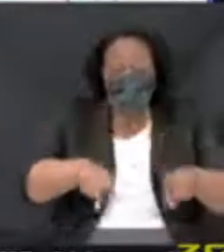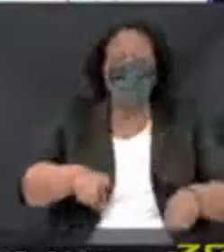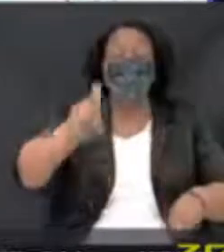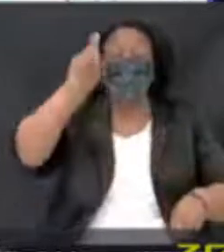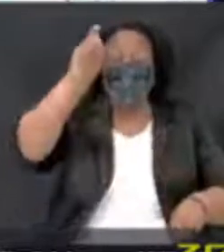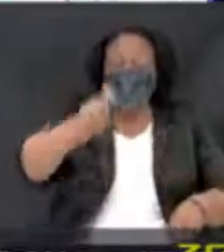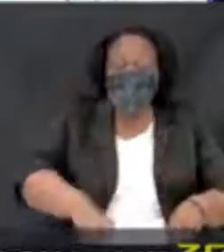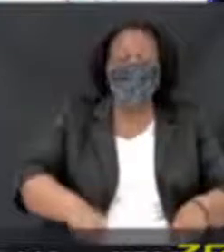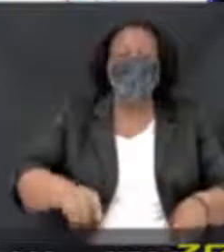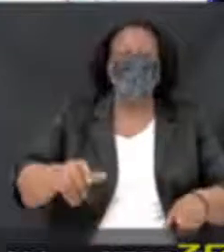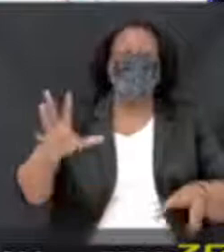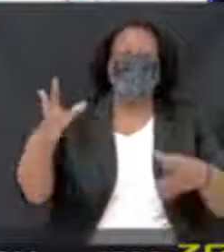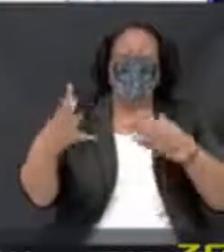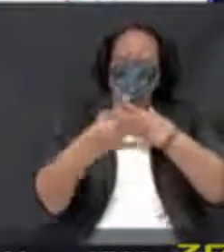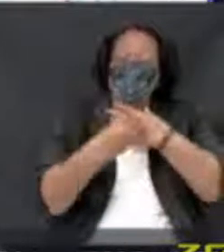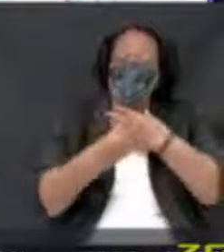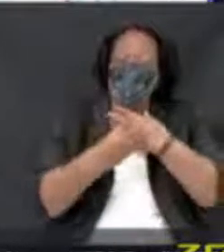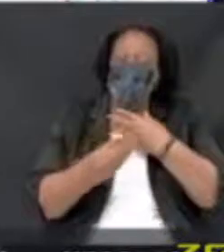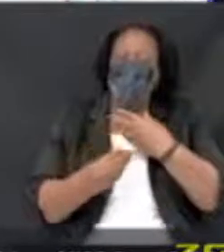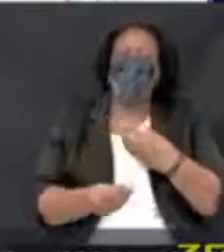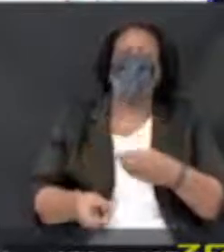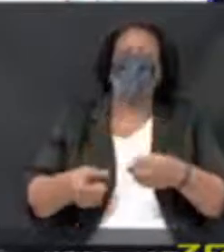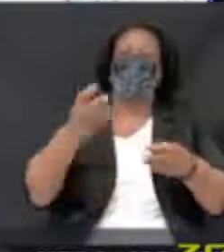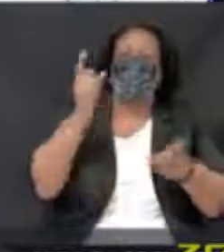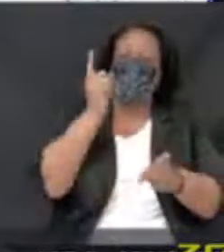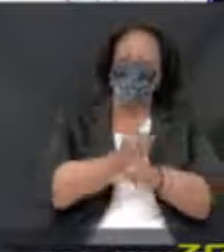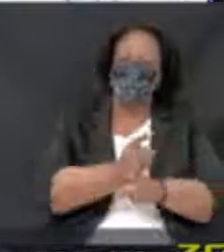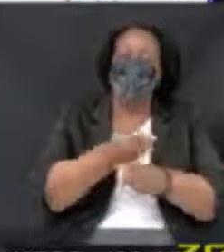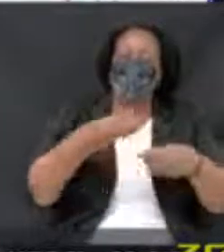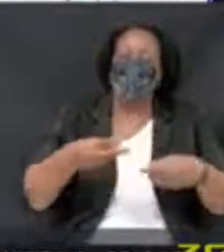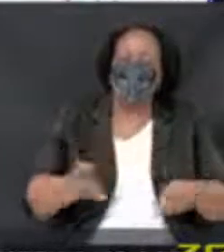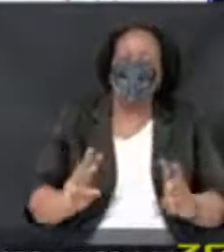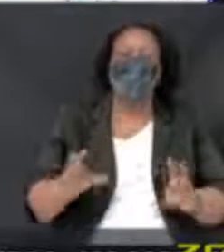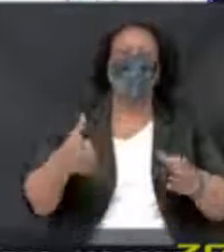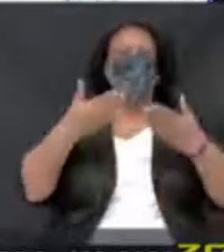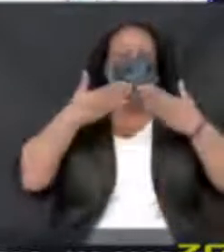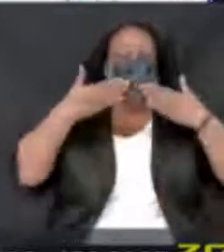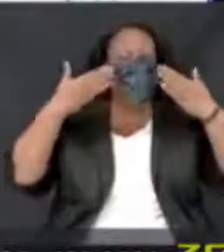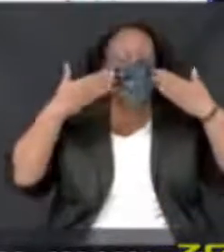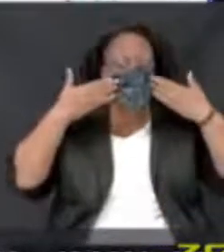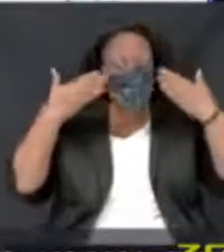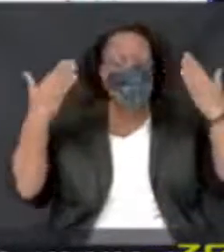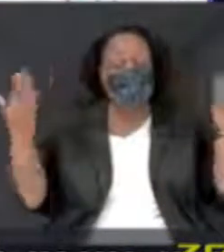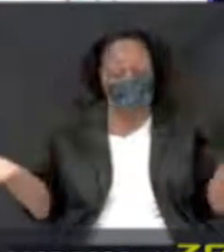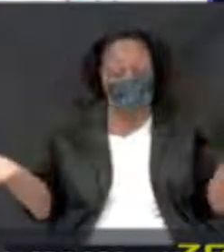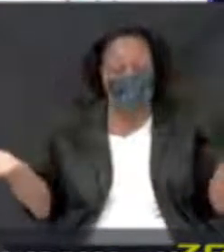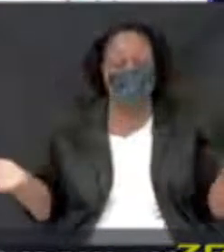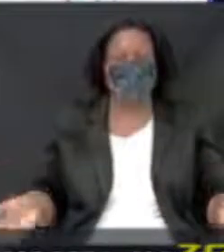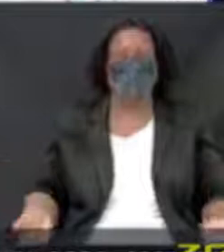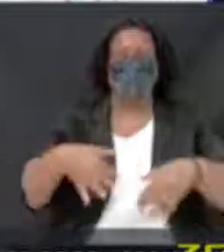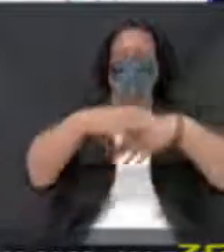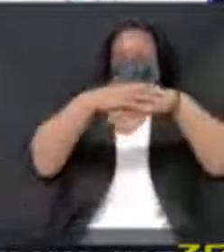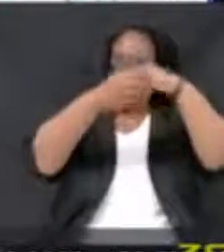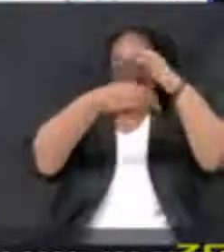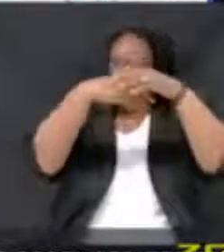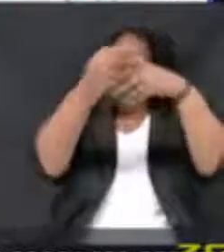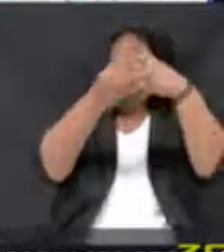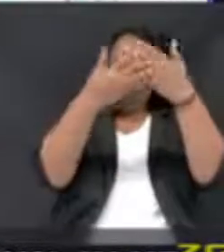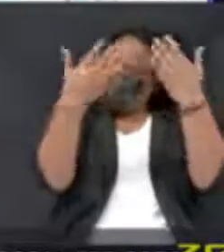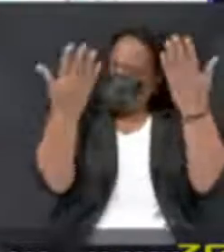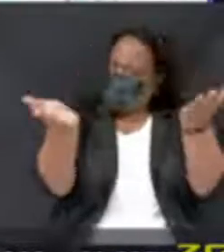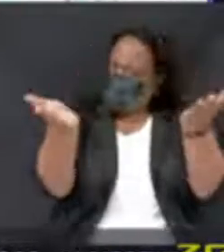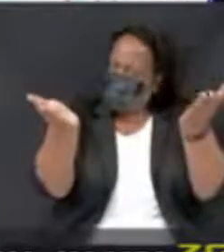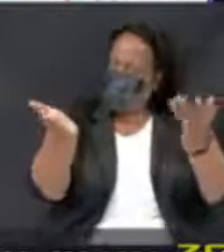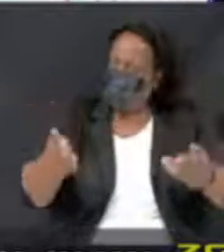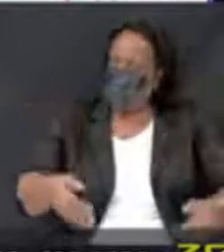but also the non-pharmaceutical measures. And he has been there from the beginning. He has sang Calypso. I